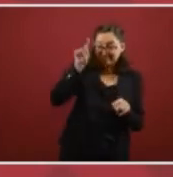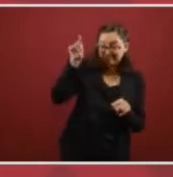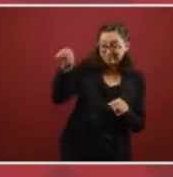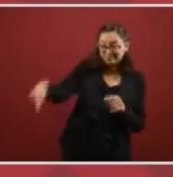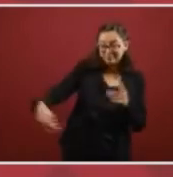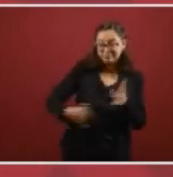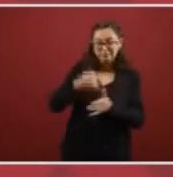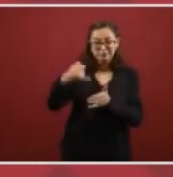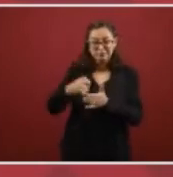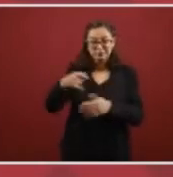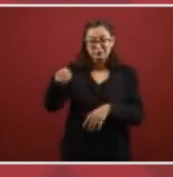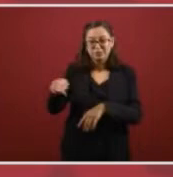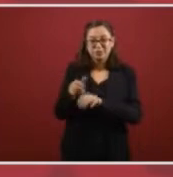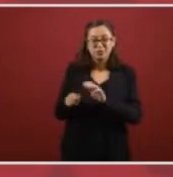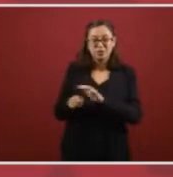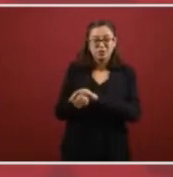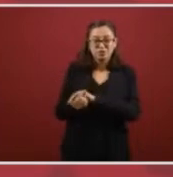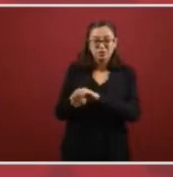like a turtle.